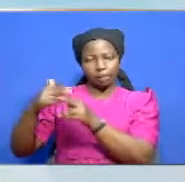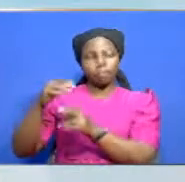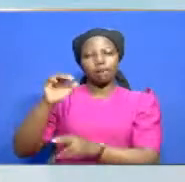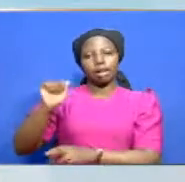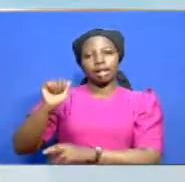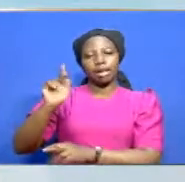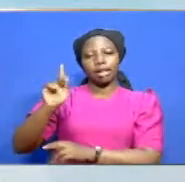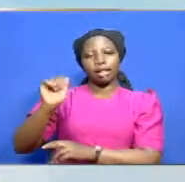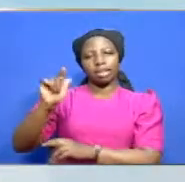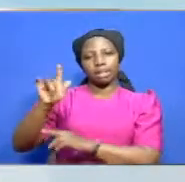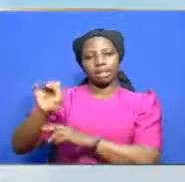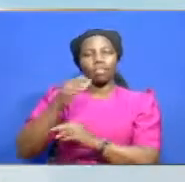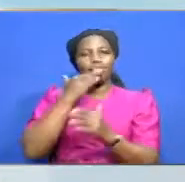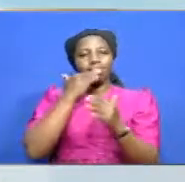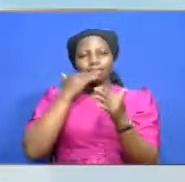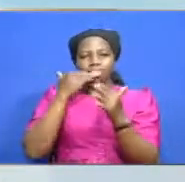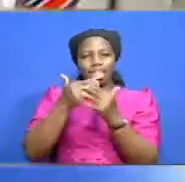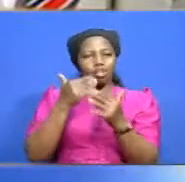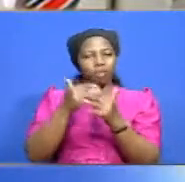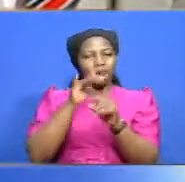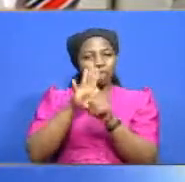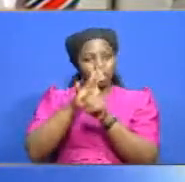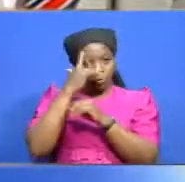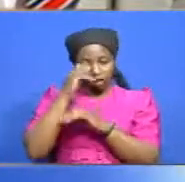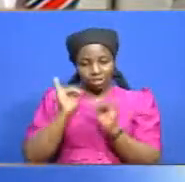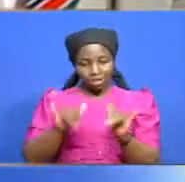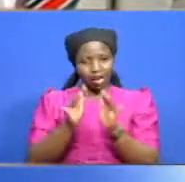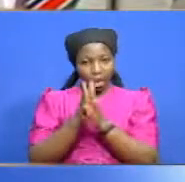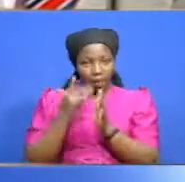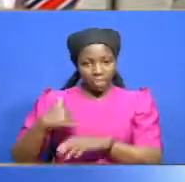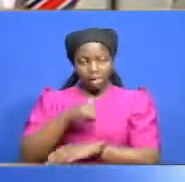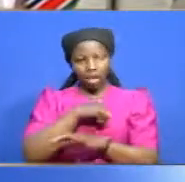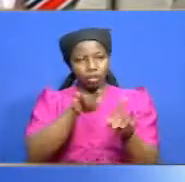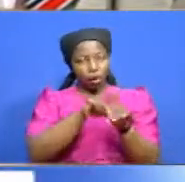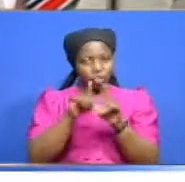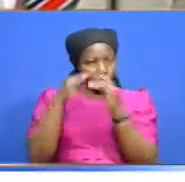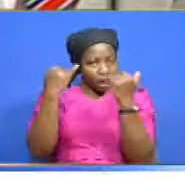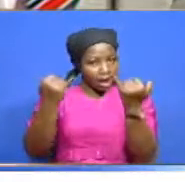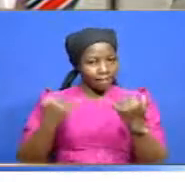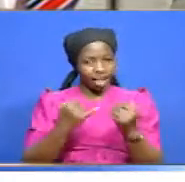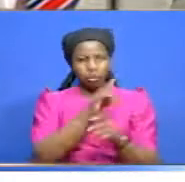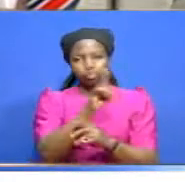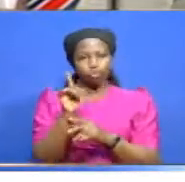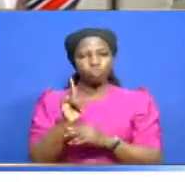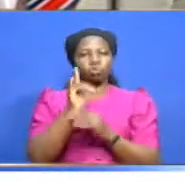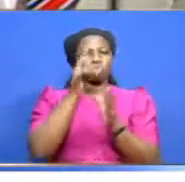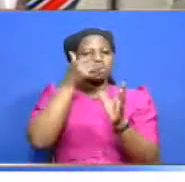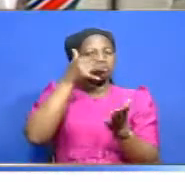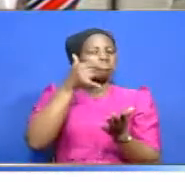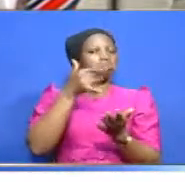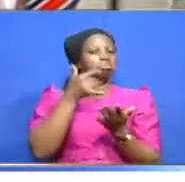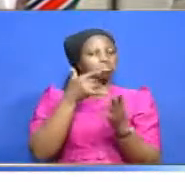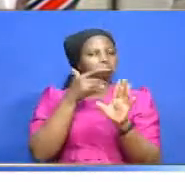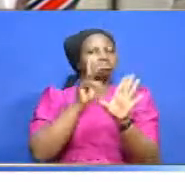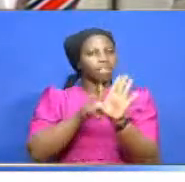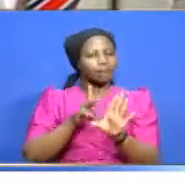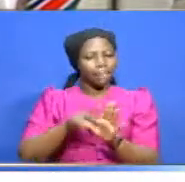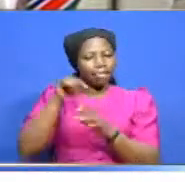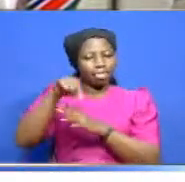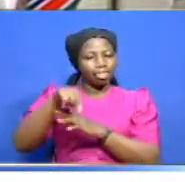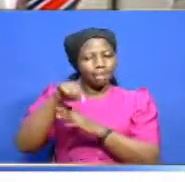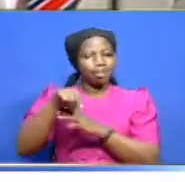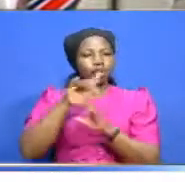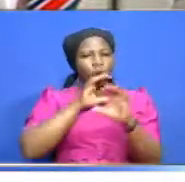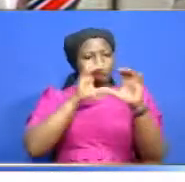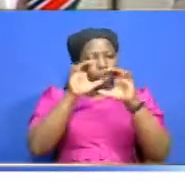for staying with us. And of course, we are also inviting you to be part of this particular conversation on our viewpoint question.